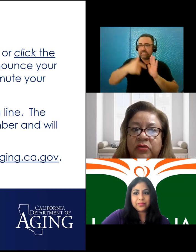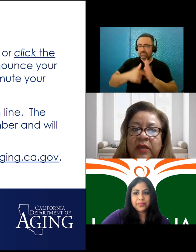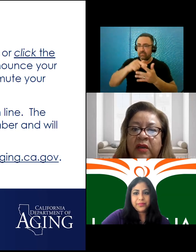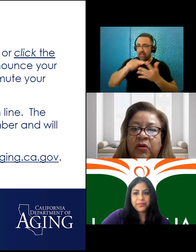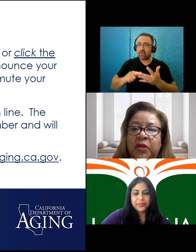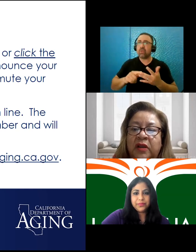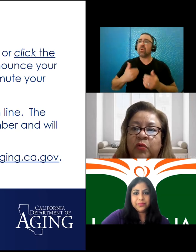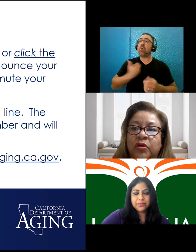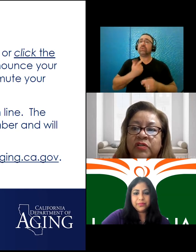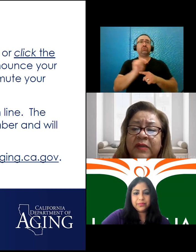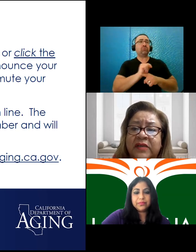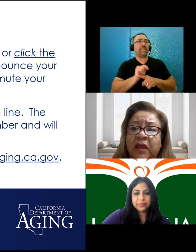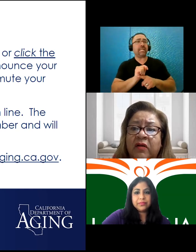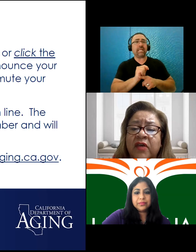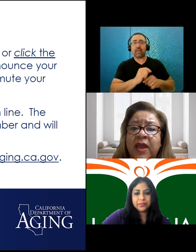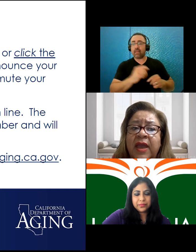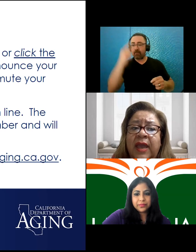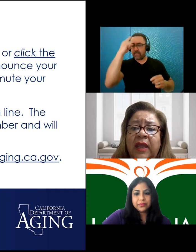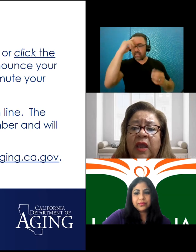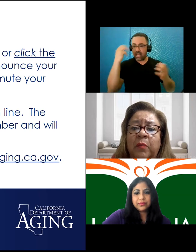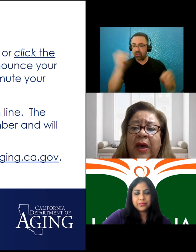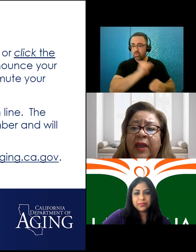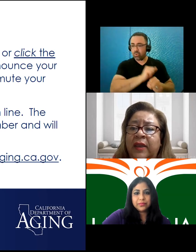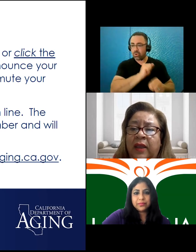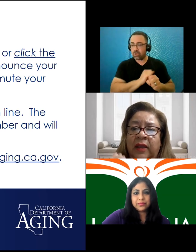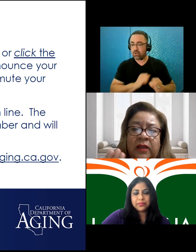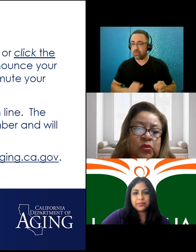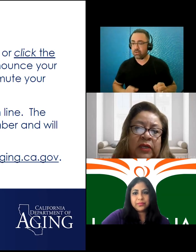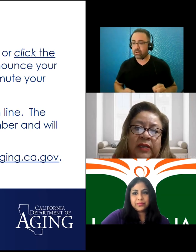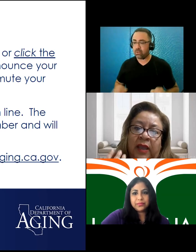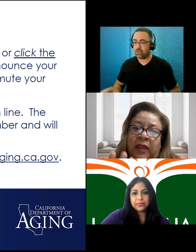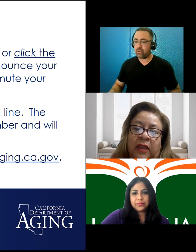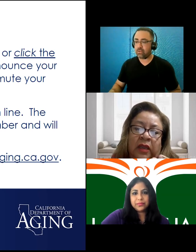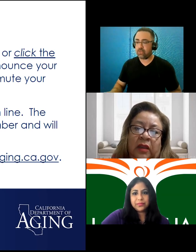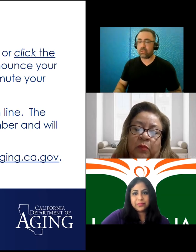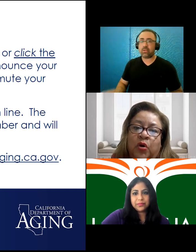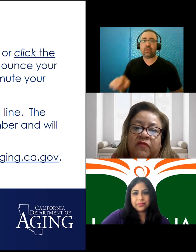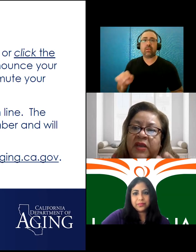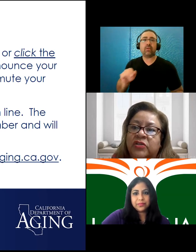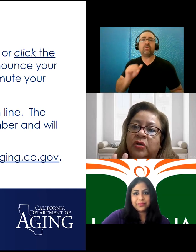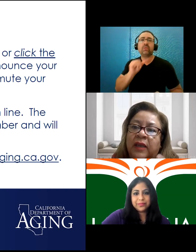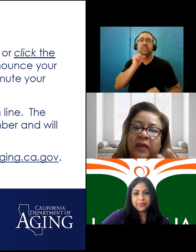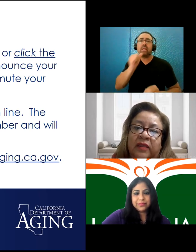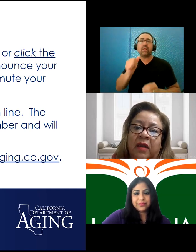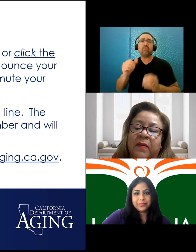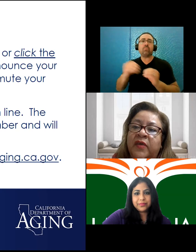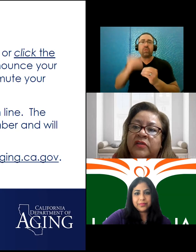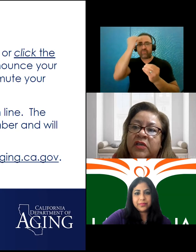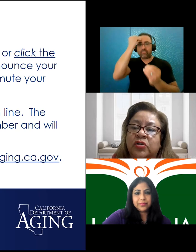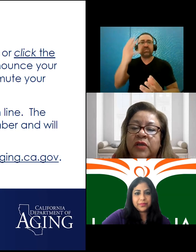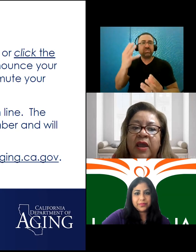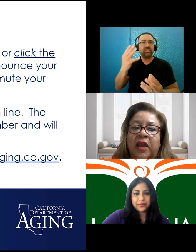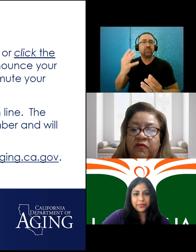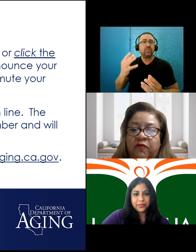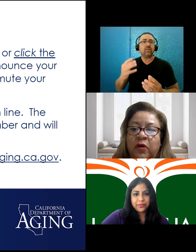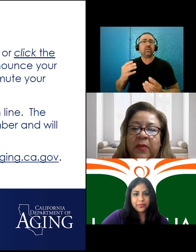always training our community health workers on mental health. And by doing more information and getting the